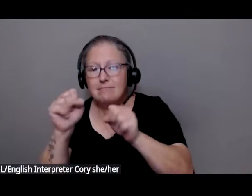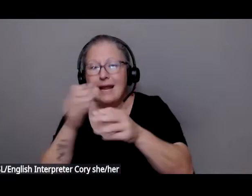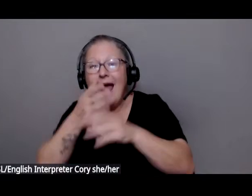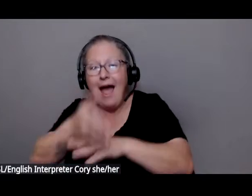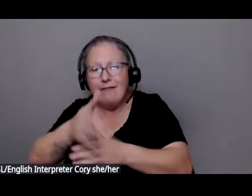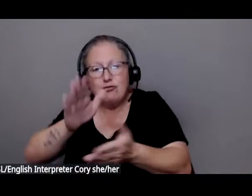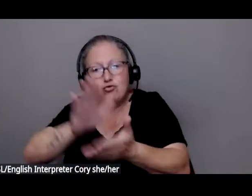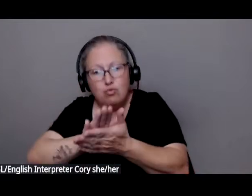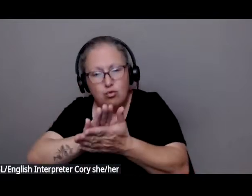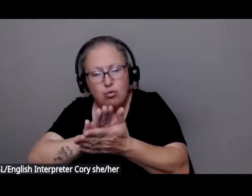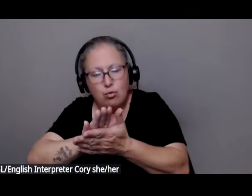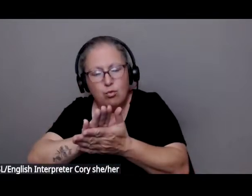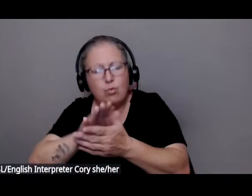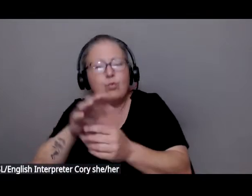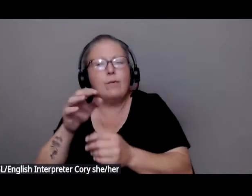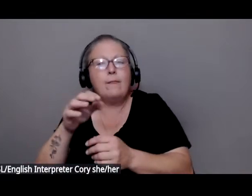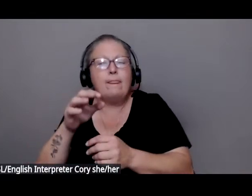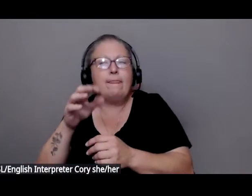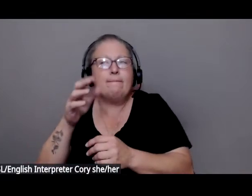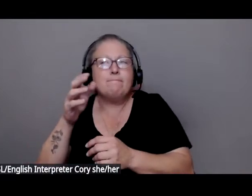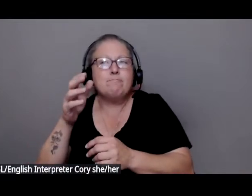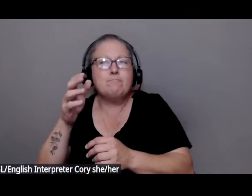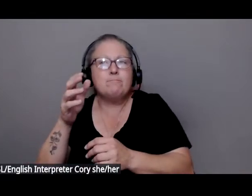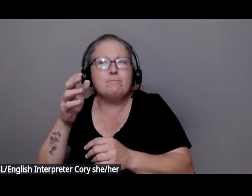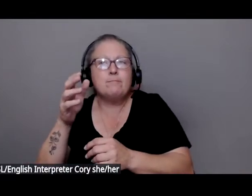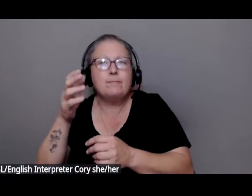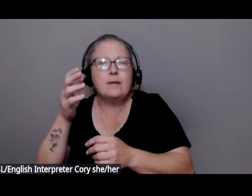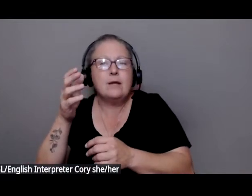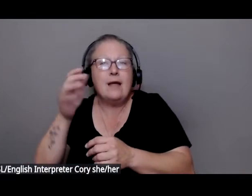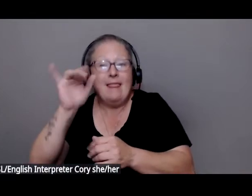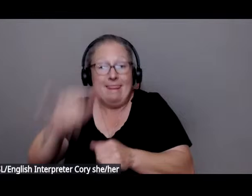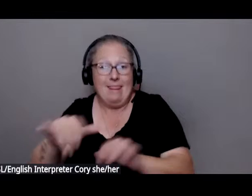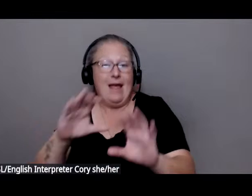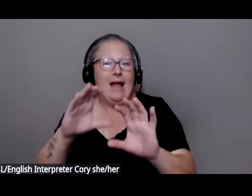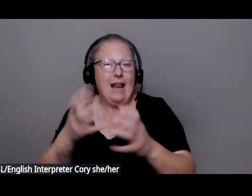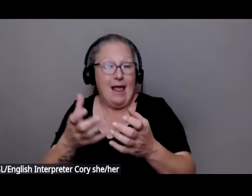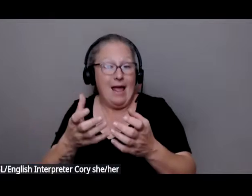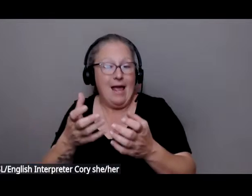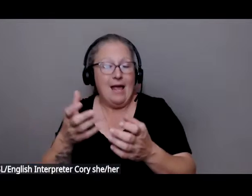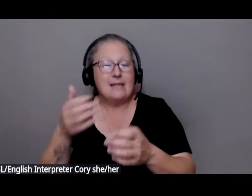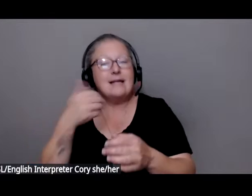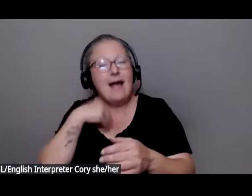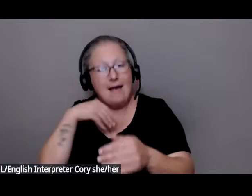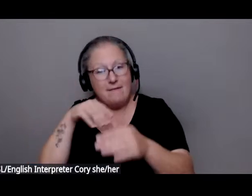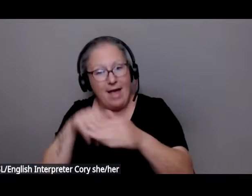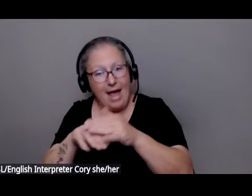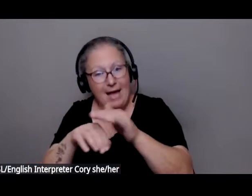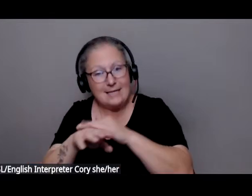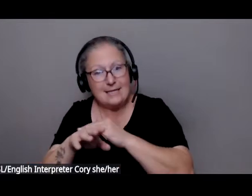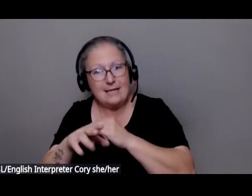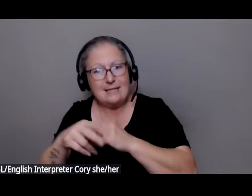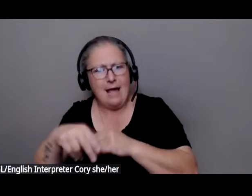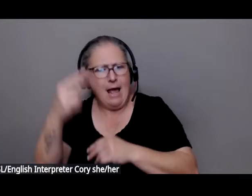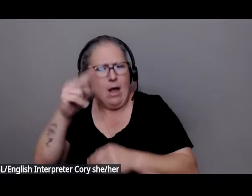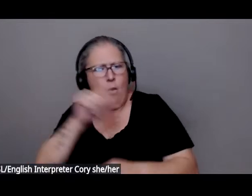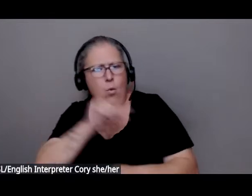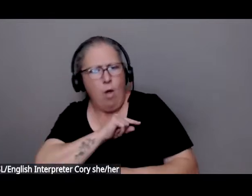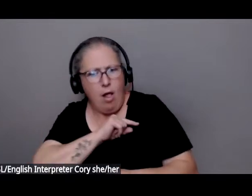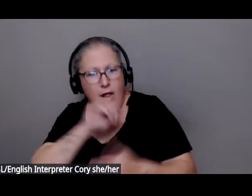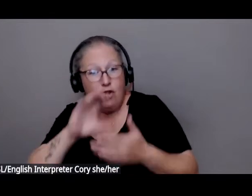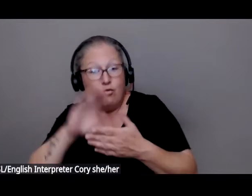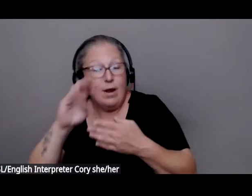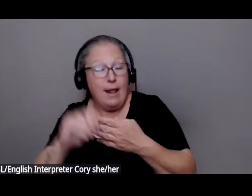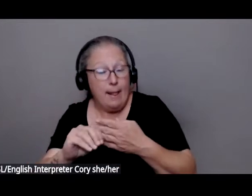school hours. So in this class, they have access to a really high quality